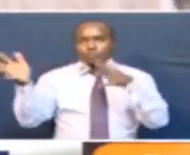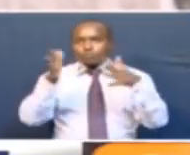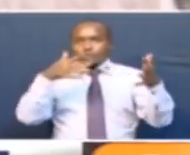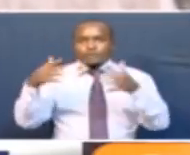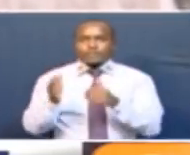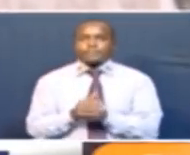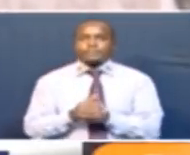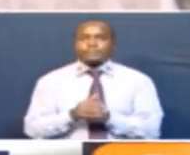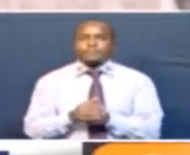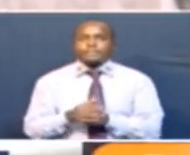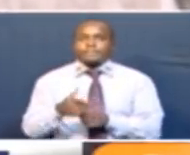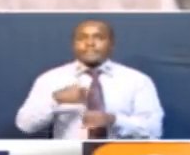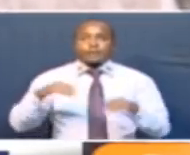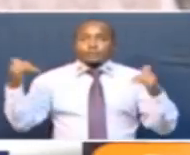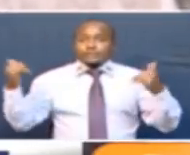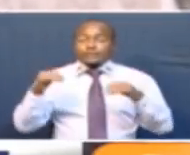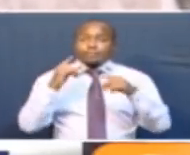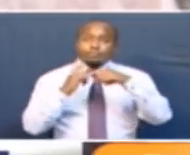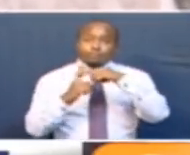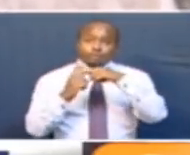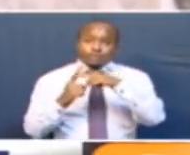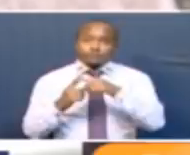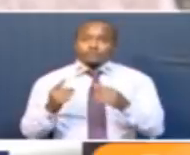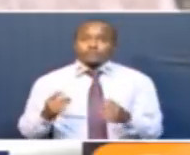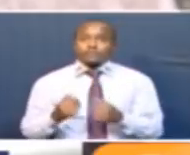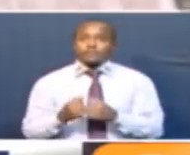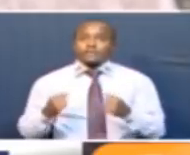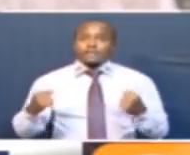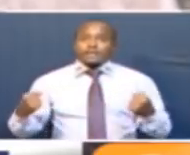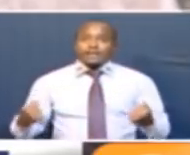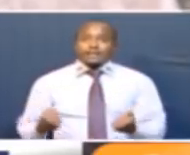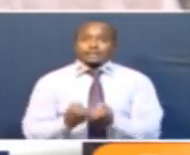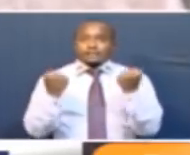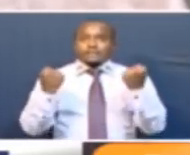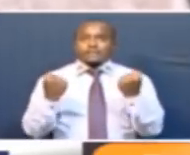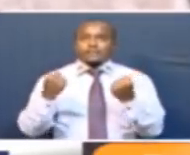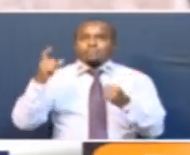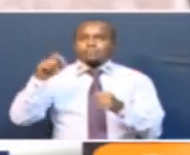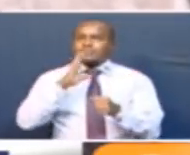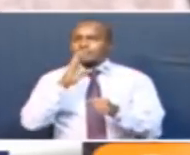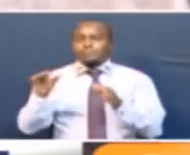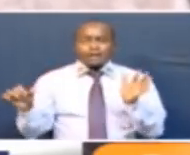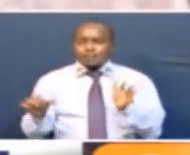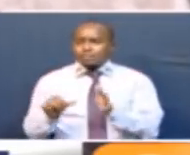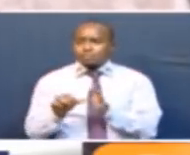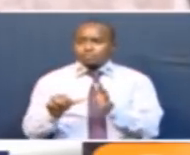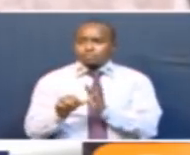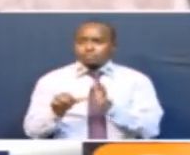positive. An accident is not necessarily a disastrous accident. And remember,